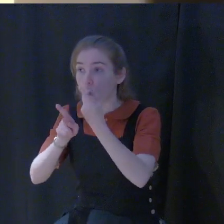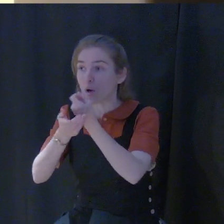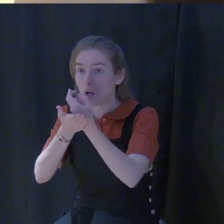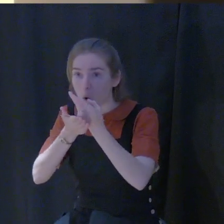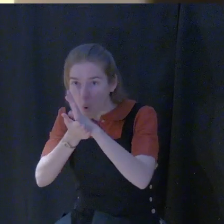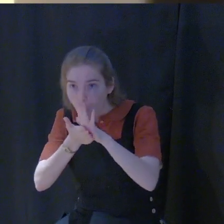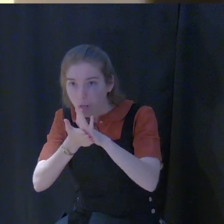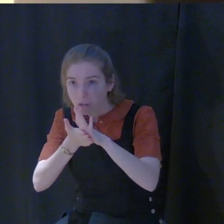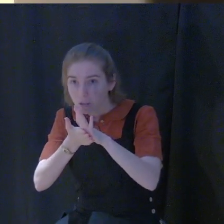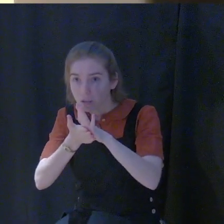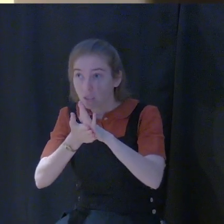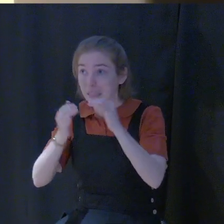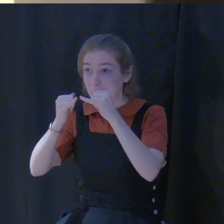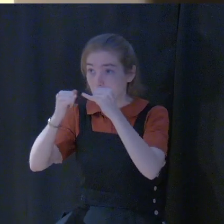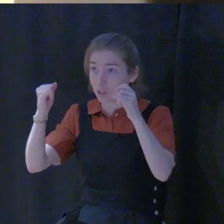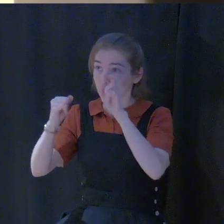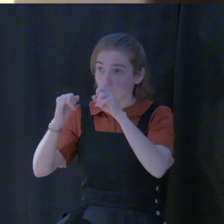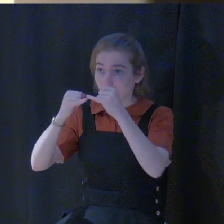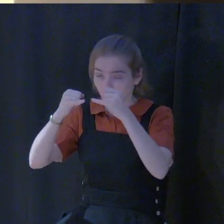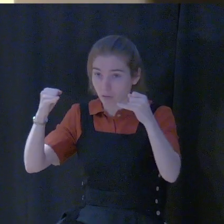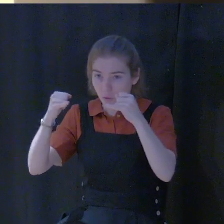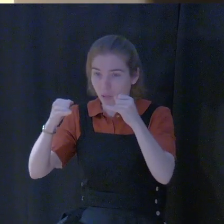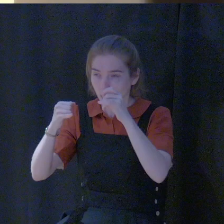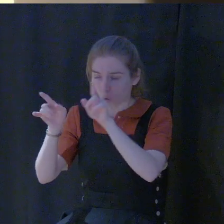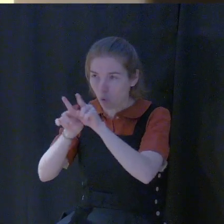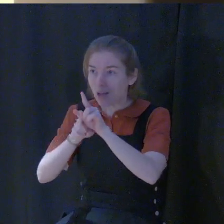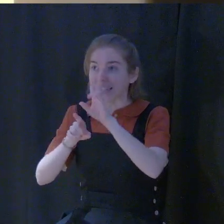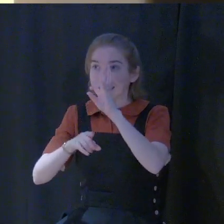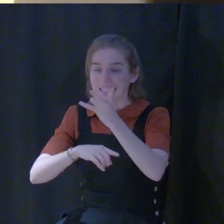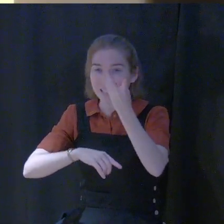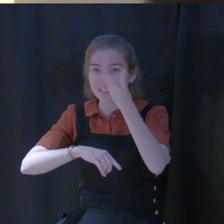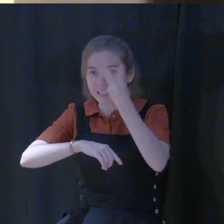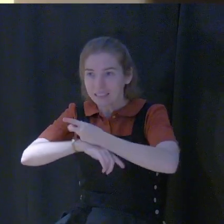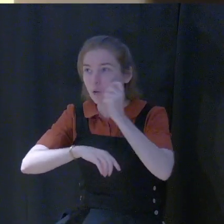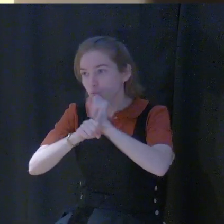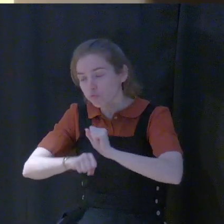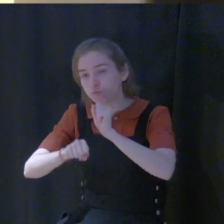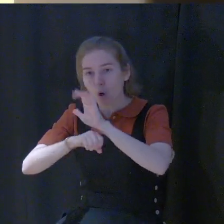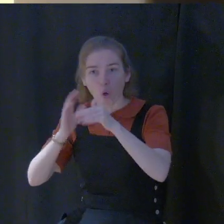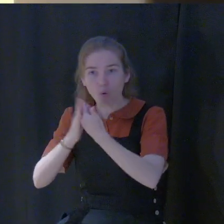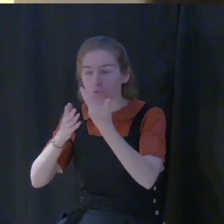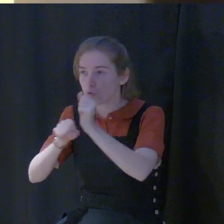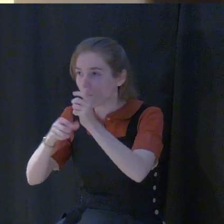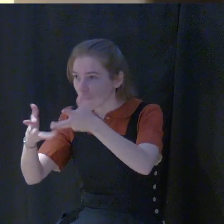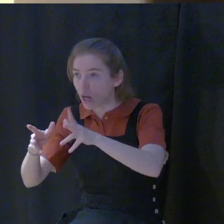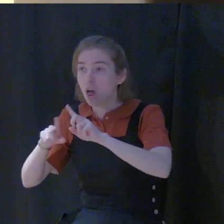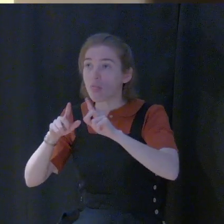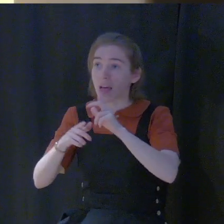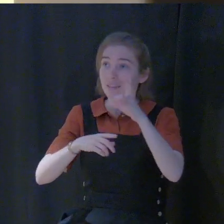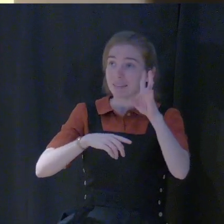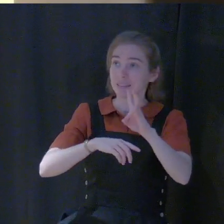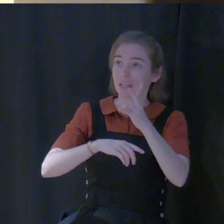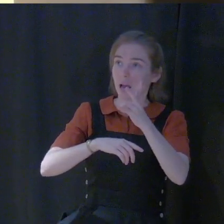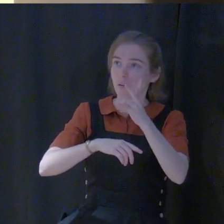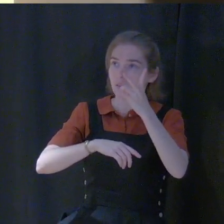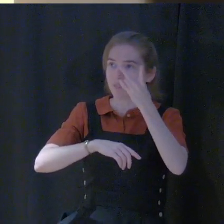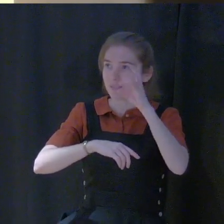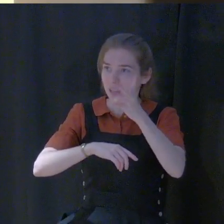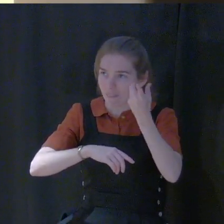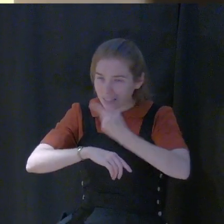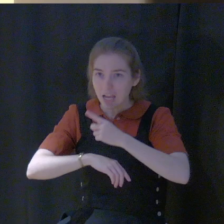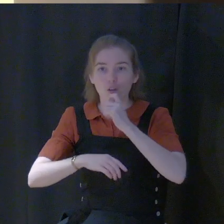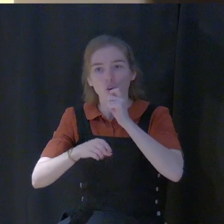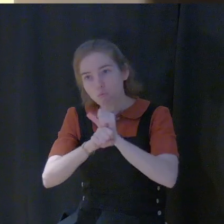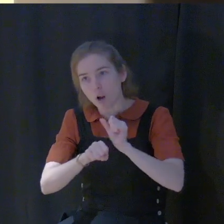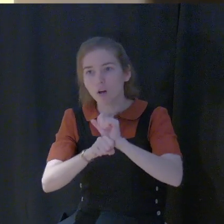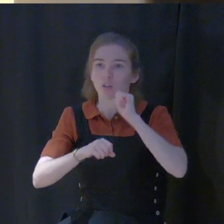Keep it holy. Didn't he underline that one? It should have been. Keep it holy. 6 days shall you labor and do all your work, but the seventh day of the Sabbath of the Lord your God, in it you shall do no work, nor